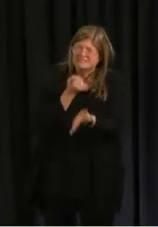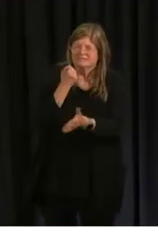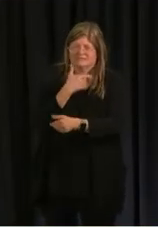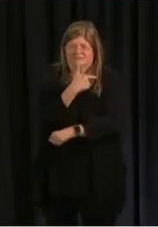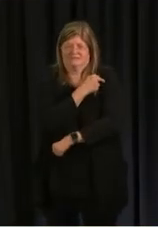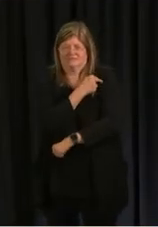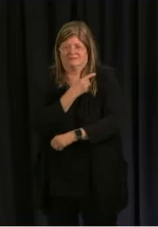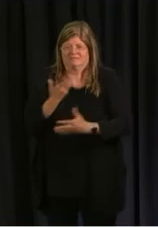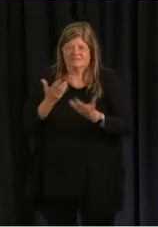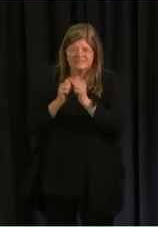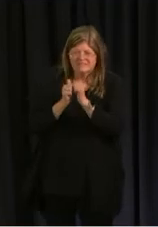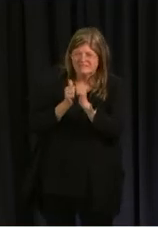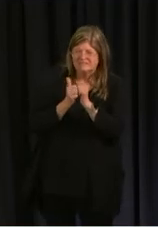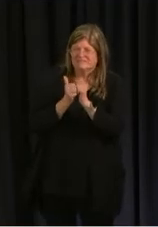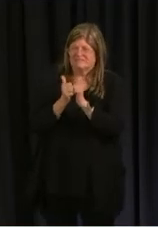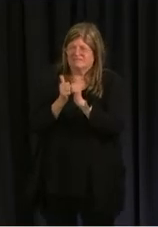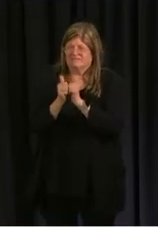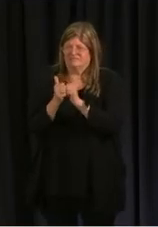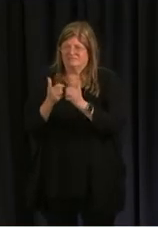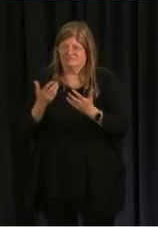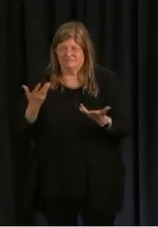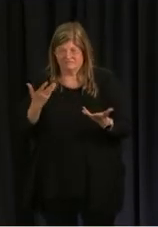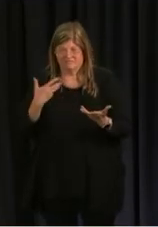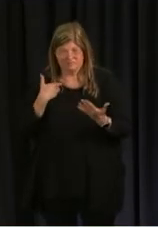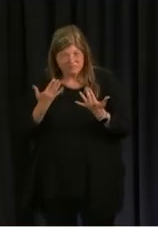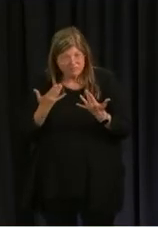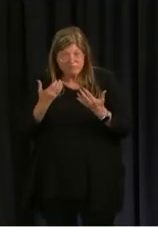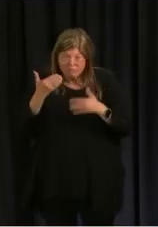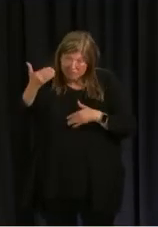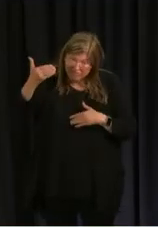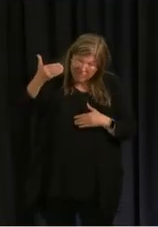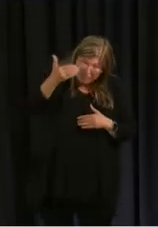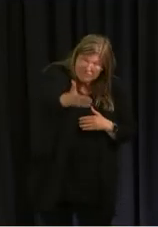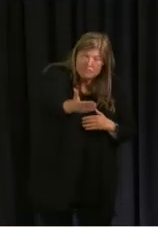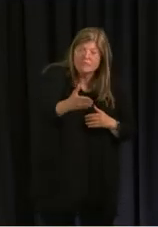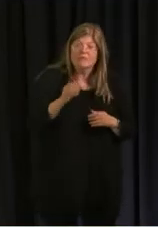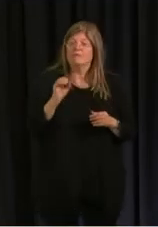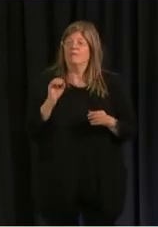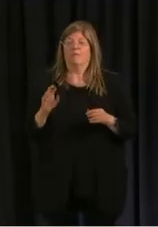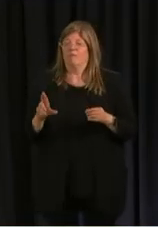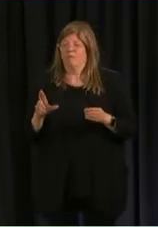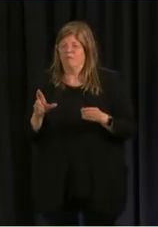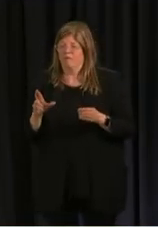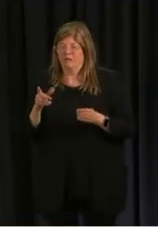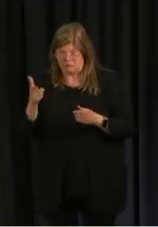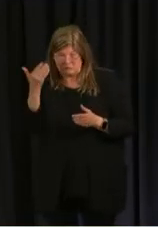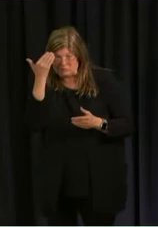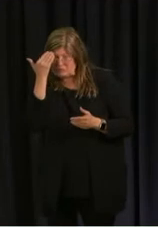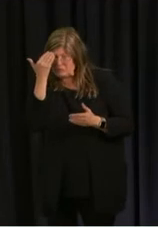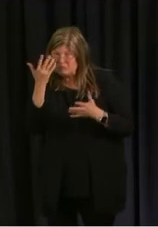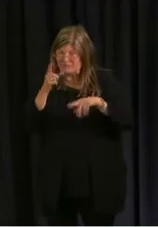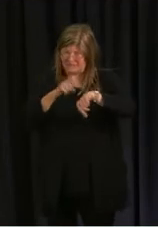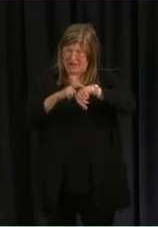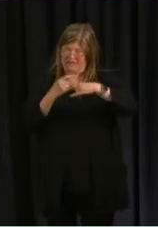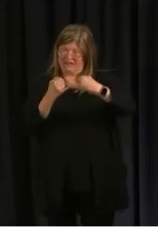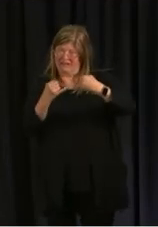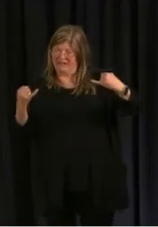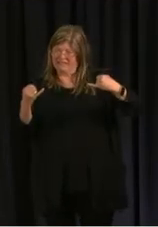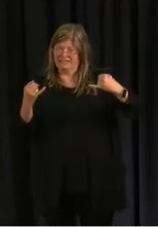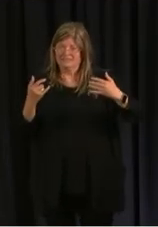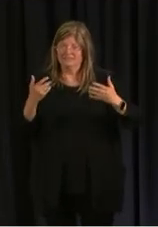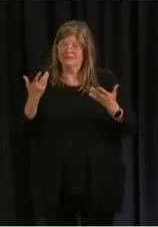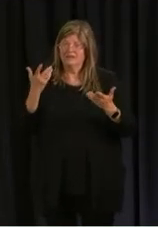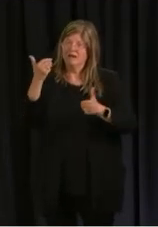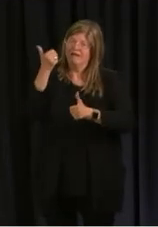how this is going to work. Am I going to be waiting months, or is it something that most likely everyone